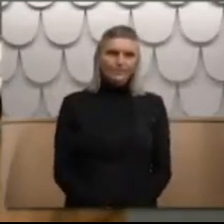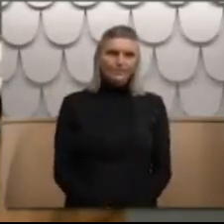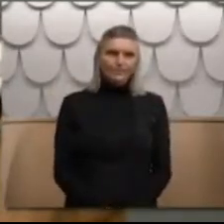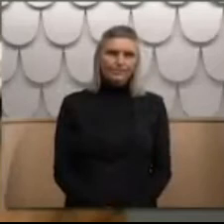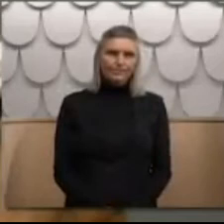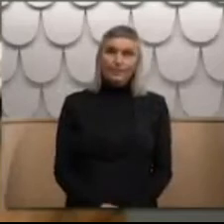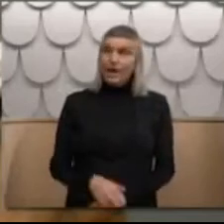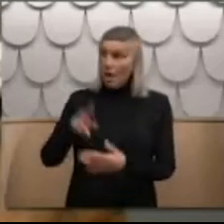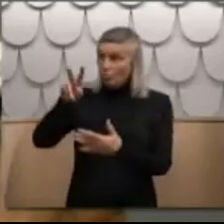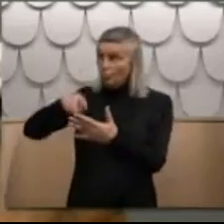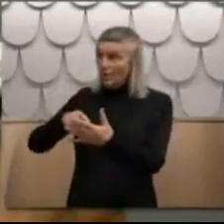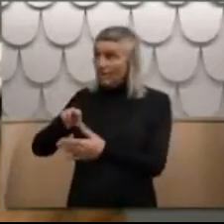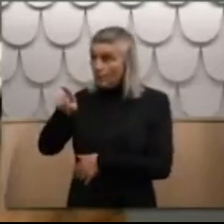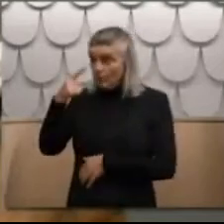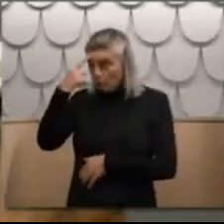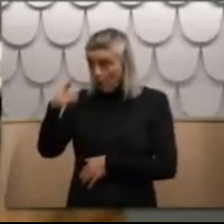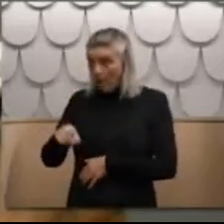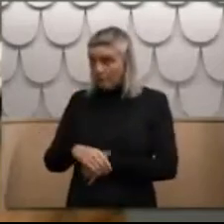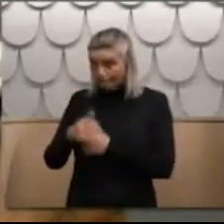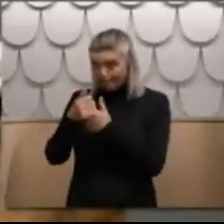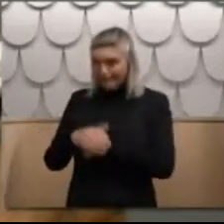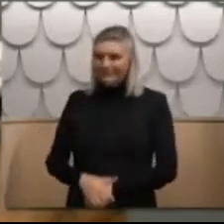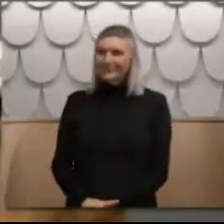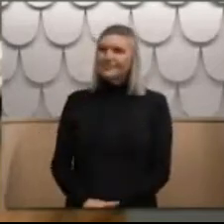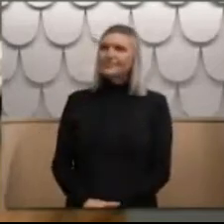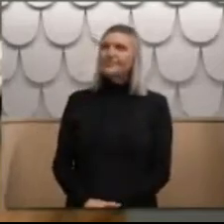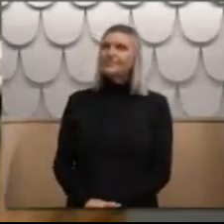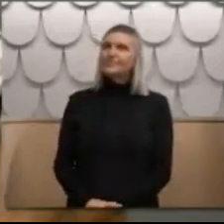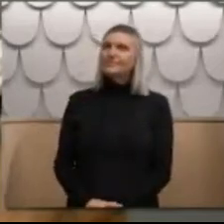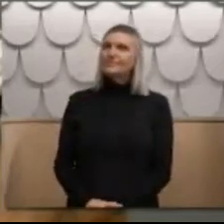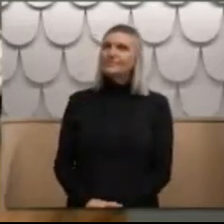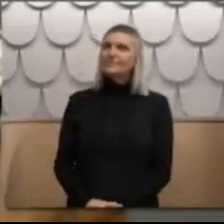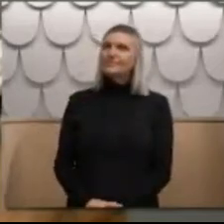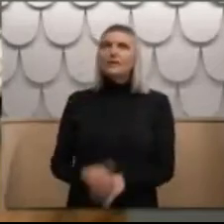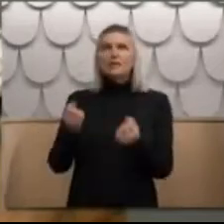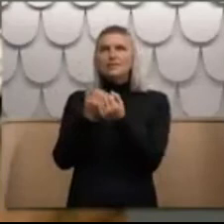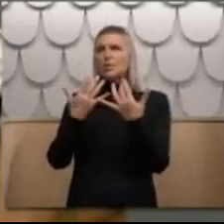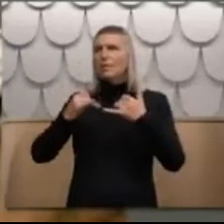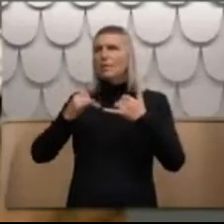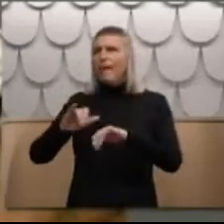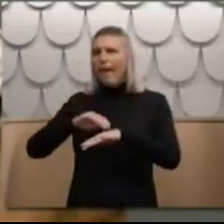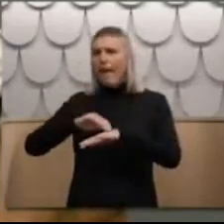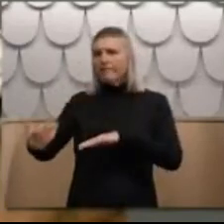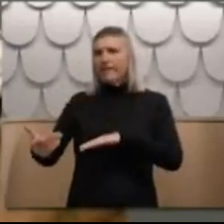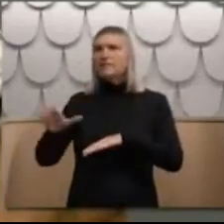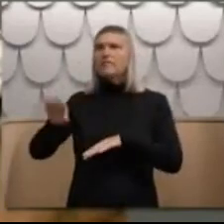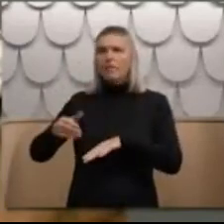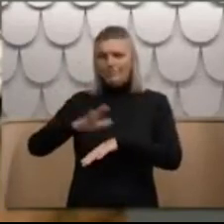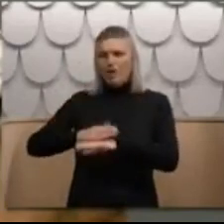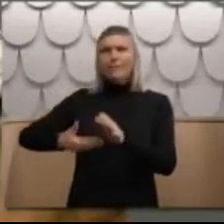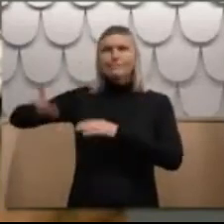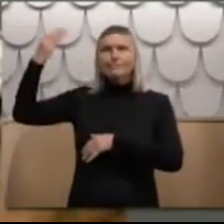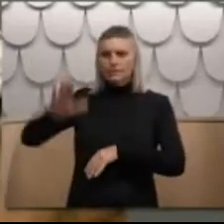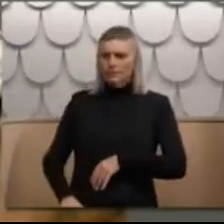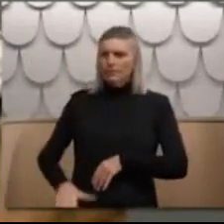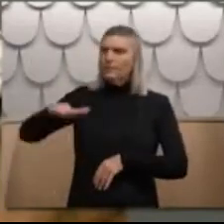And I might just read this bit again, if you don't mind, Donald. There have been so many bad effects that have come from my time in Lake Alice and